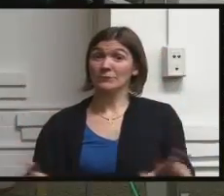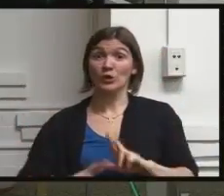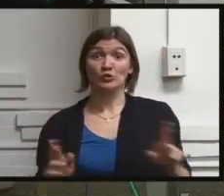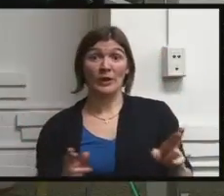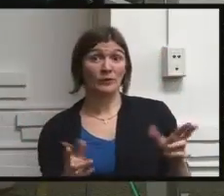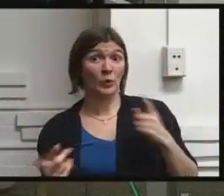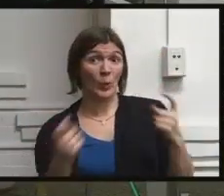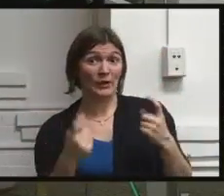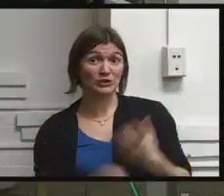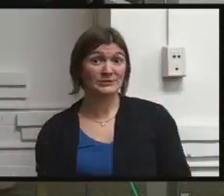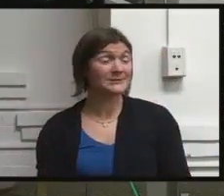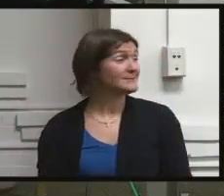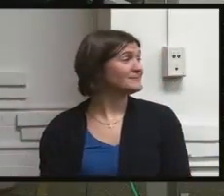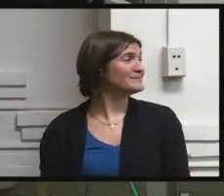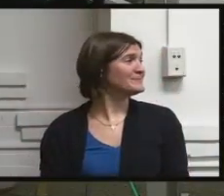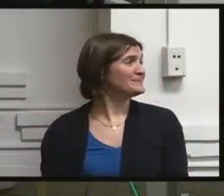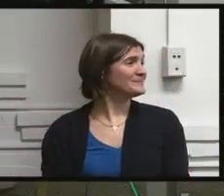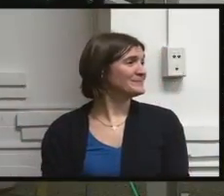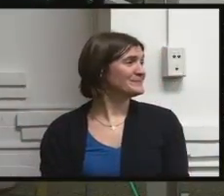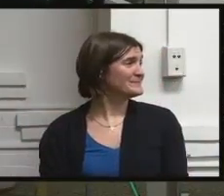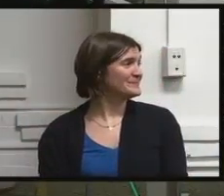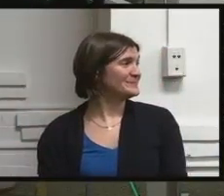ready for any questions that you might have.